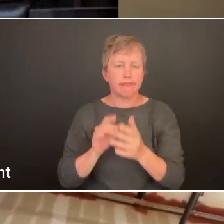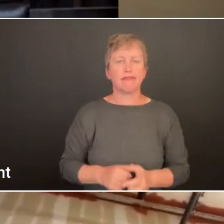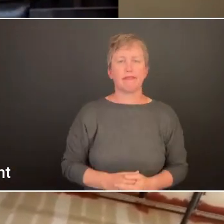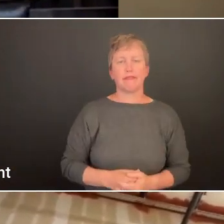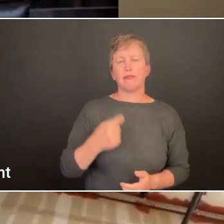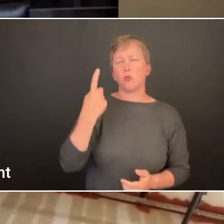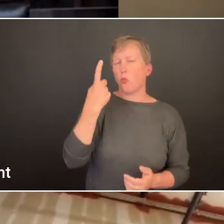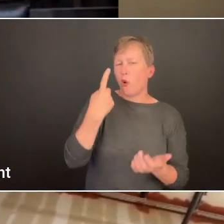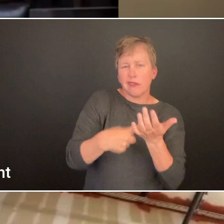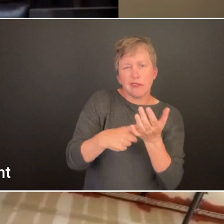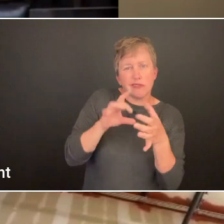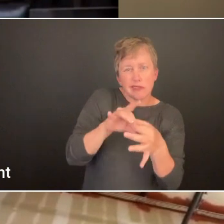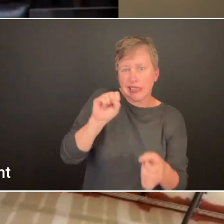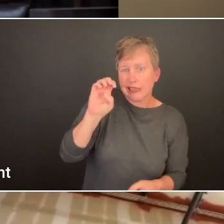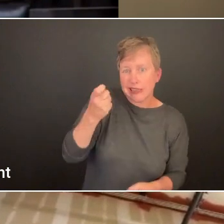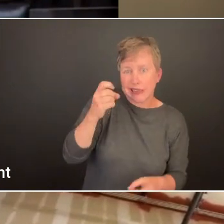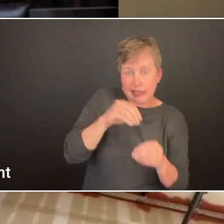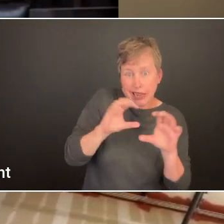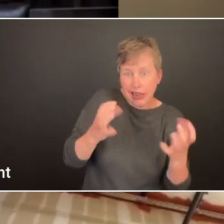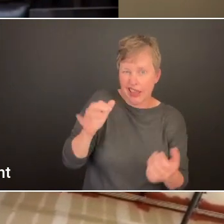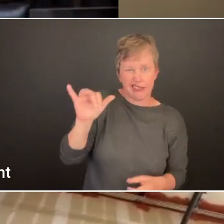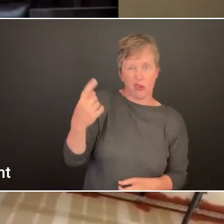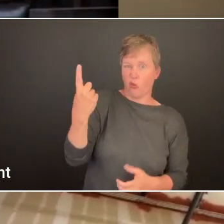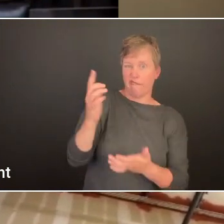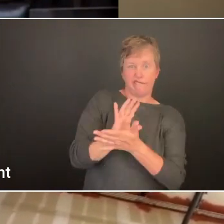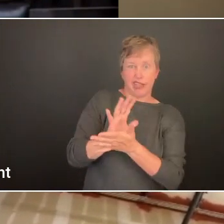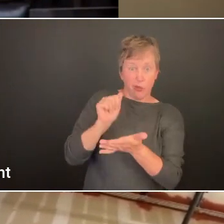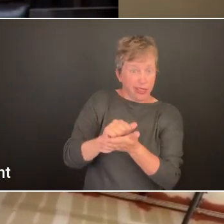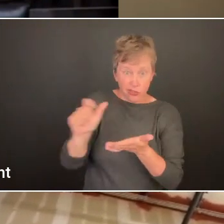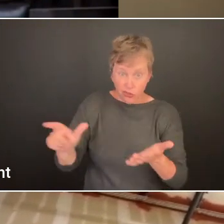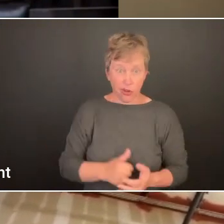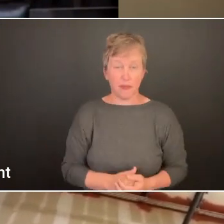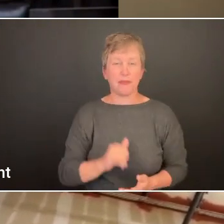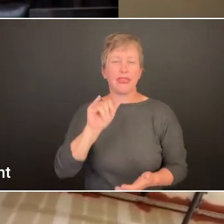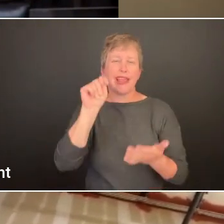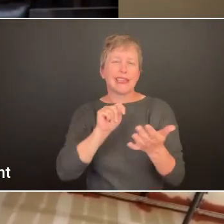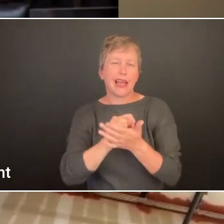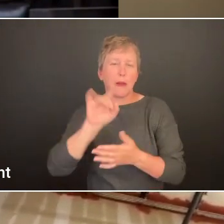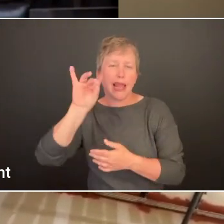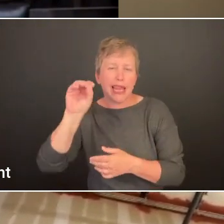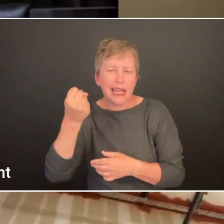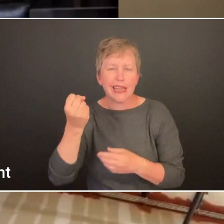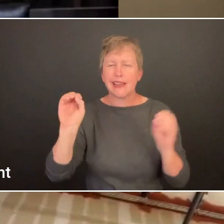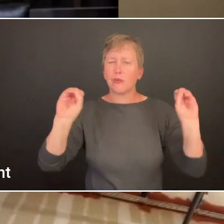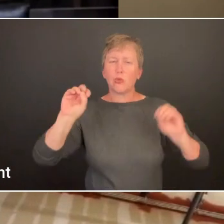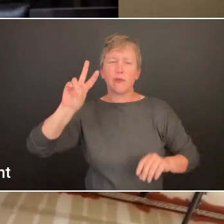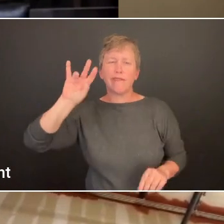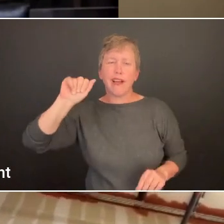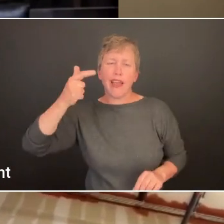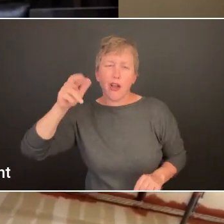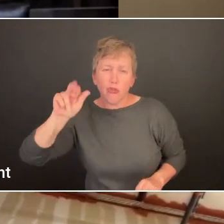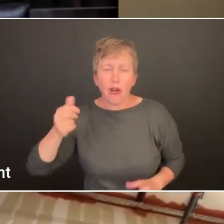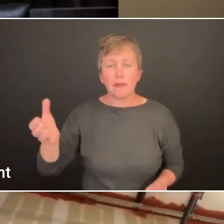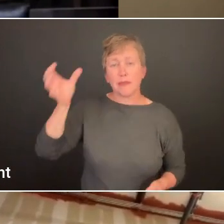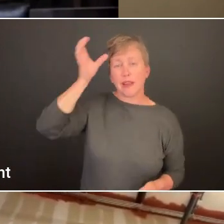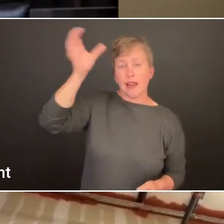Before leaving rehab, literally the only thing was that one class with that one video. There was no,